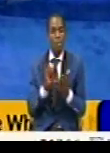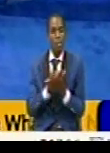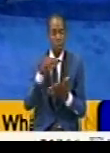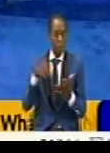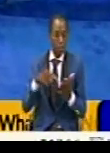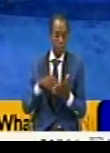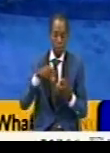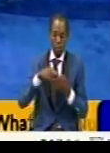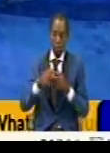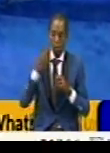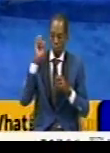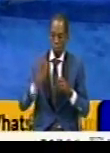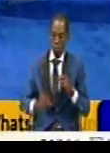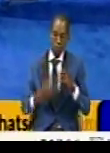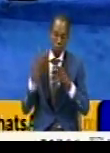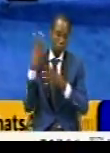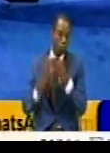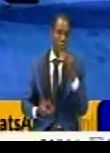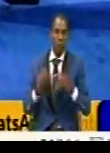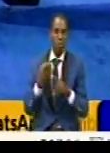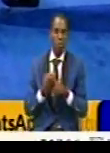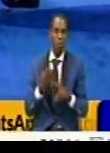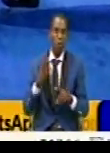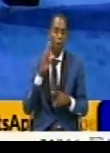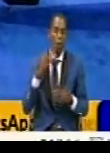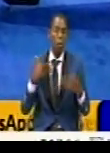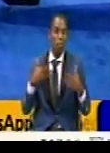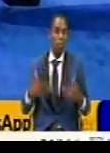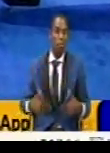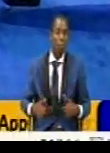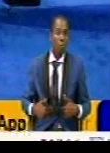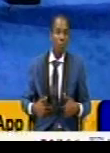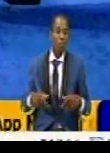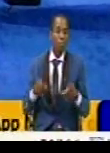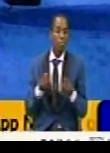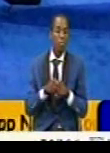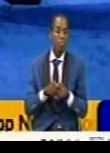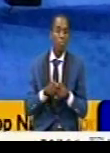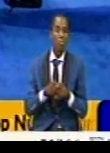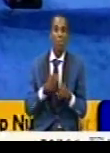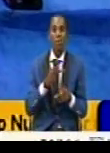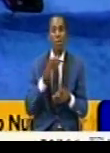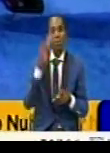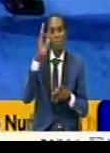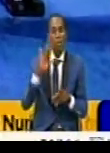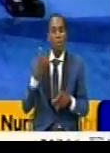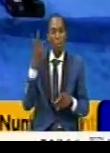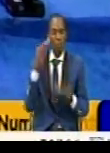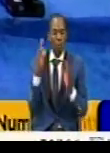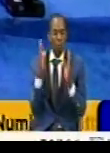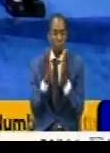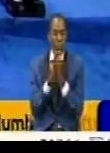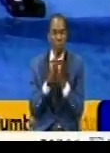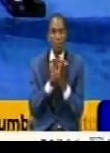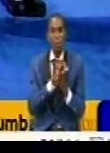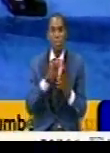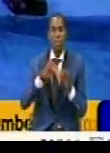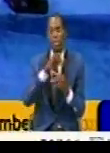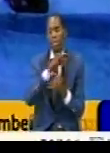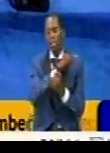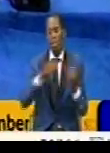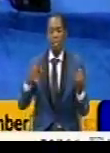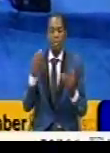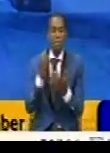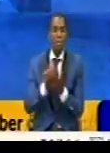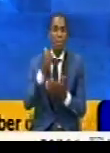said, God, tonight is my night. I must testify that this problem was gone from my body. So when I think after the pastor was